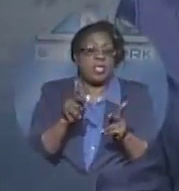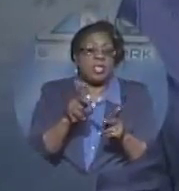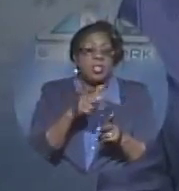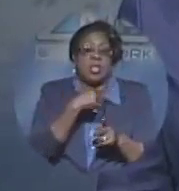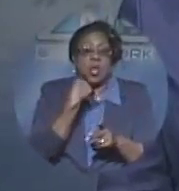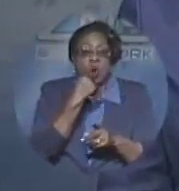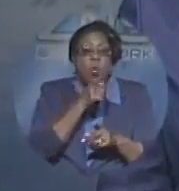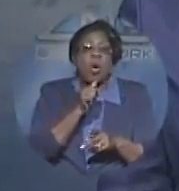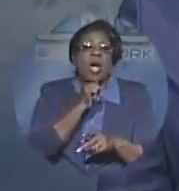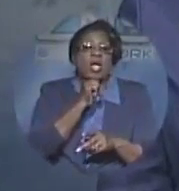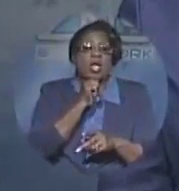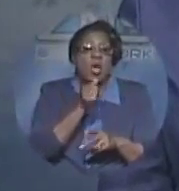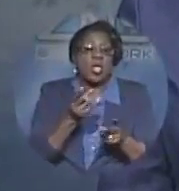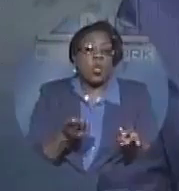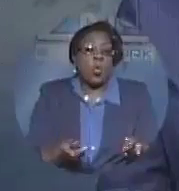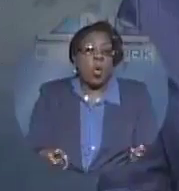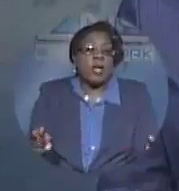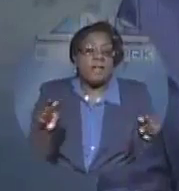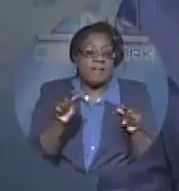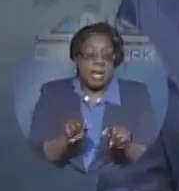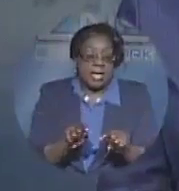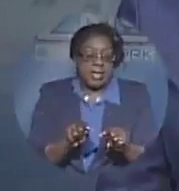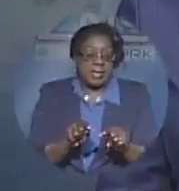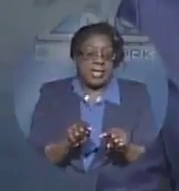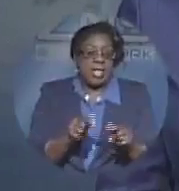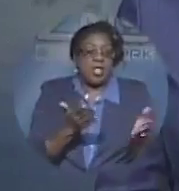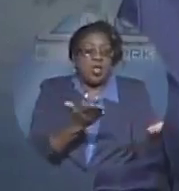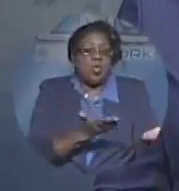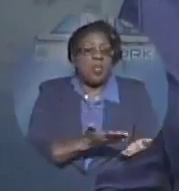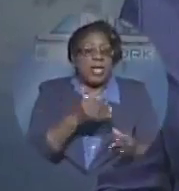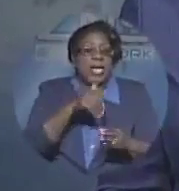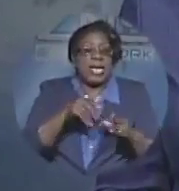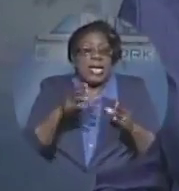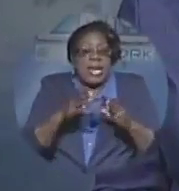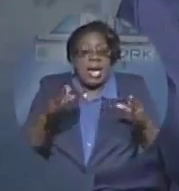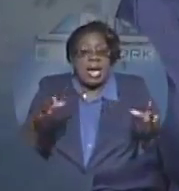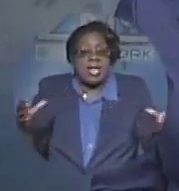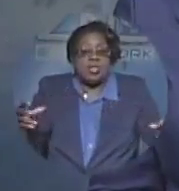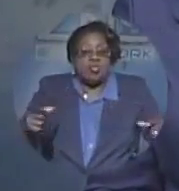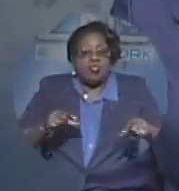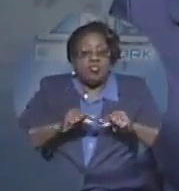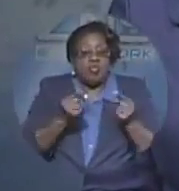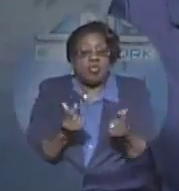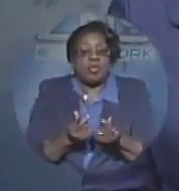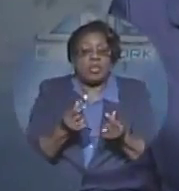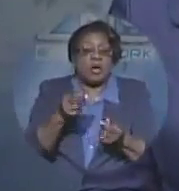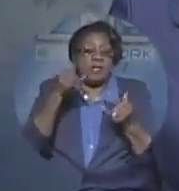in large numbers of nationals, Chinese nationals that is, to the Bahamas.